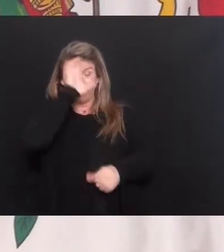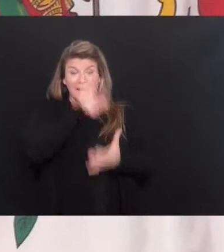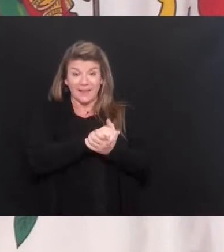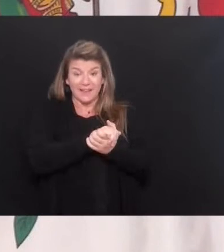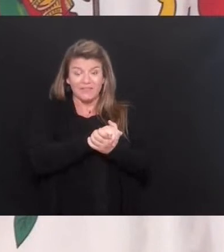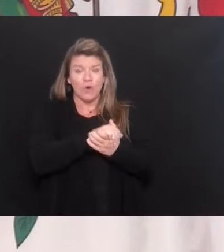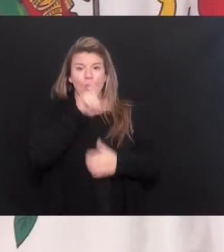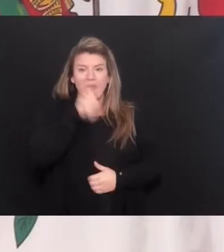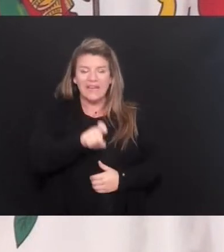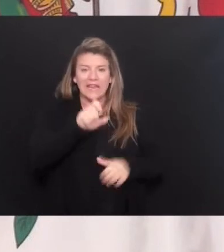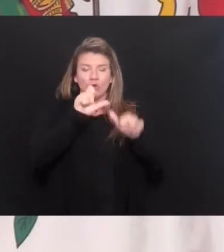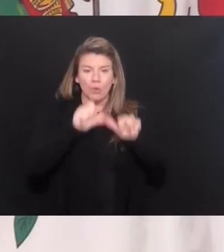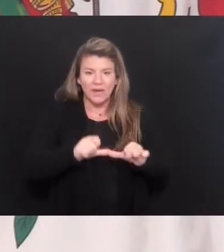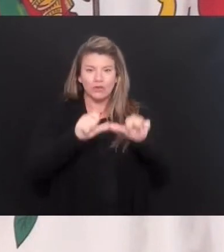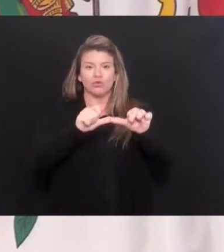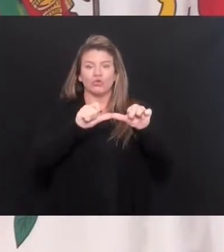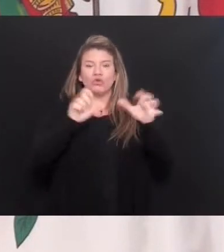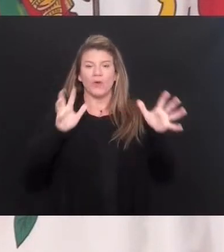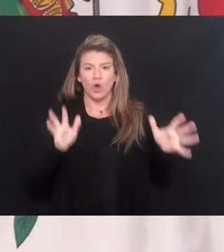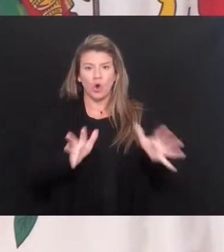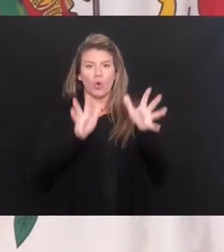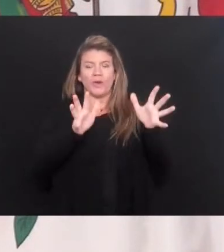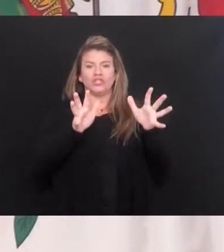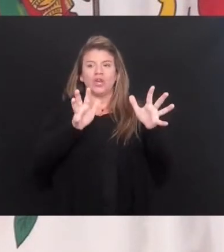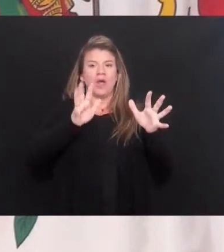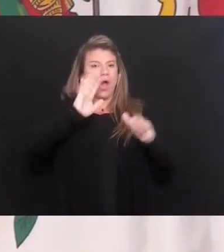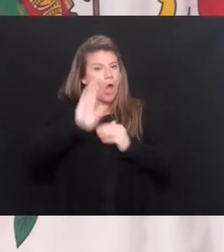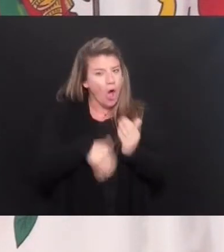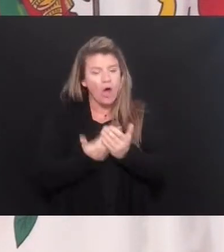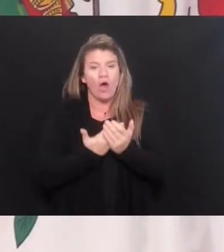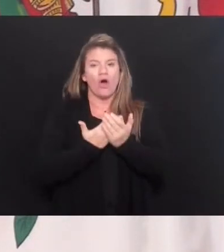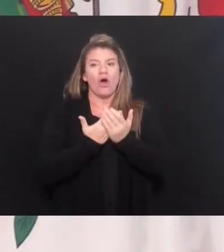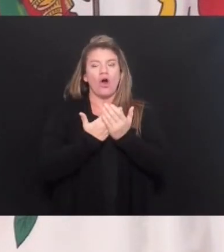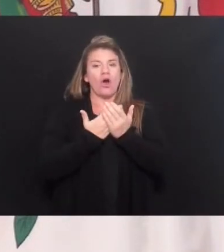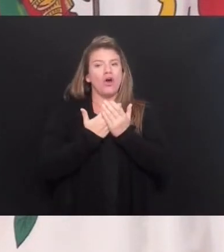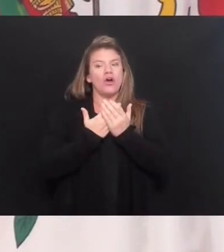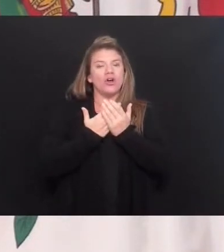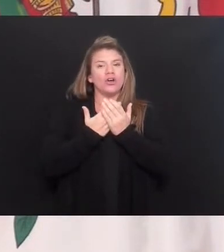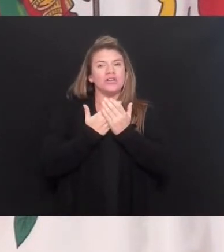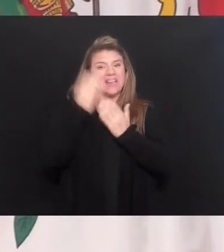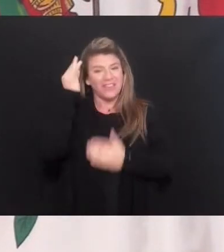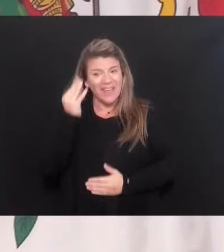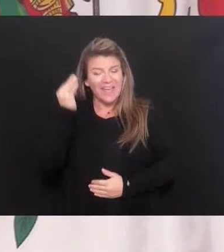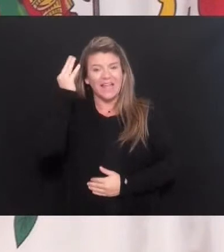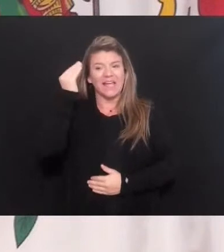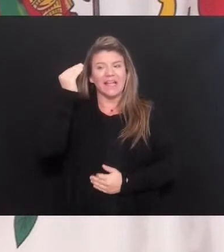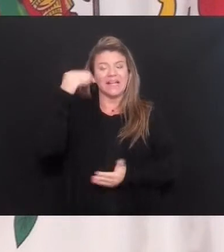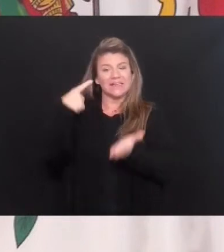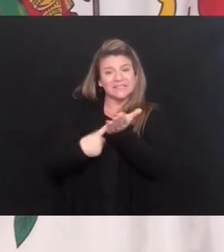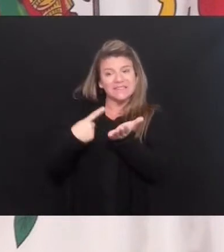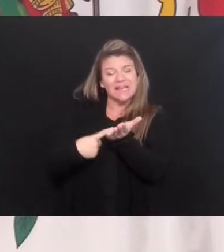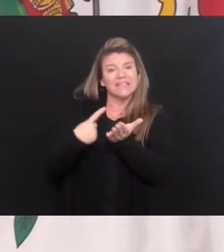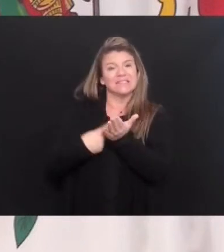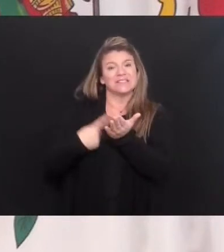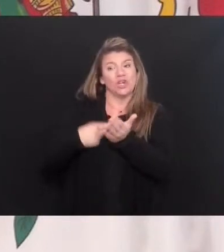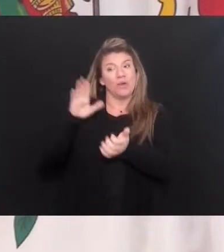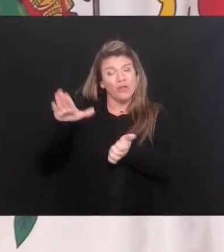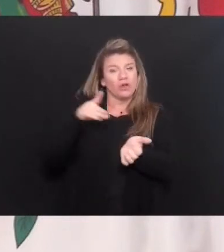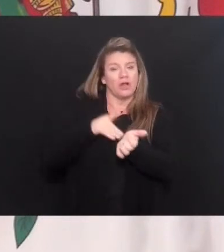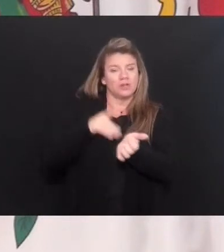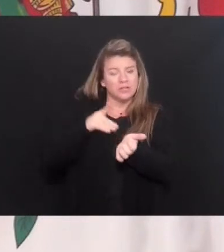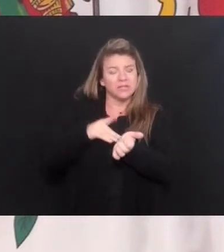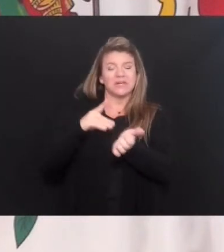should continue to encourage everyone to think about it, to discuss with their